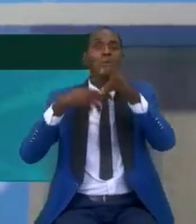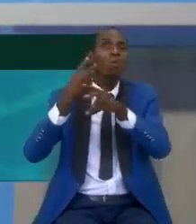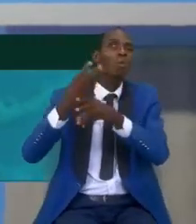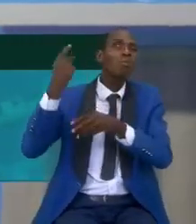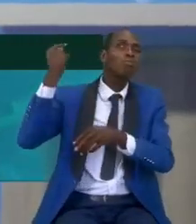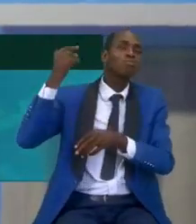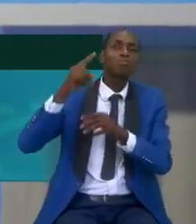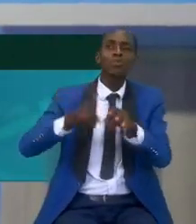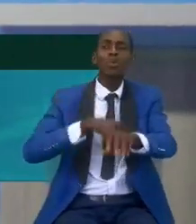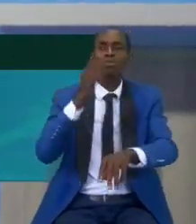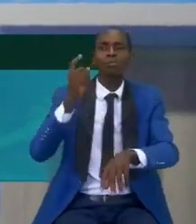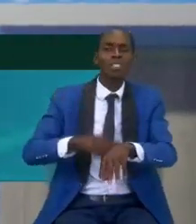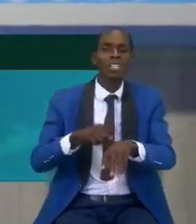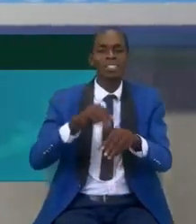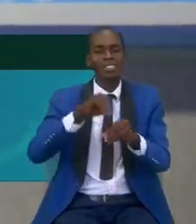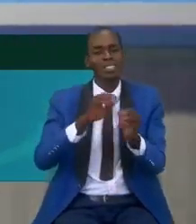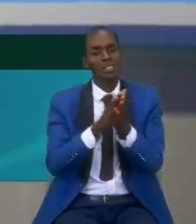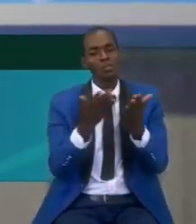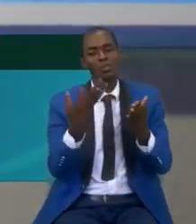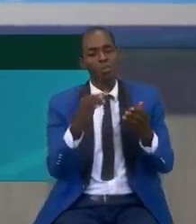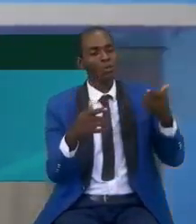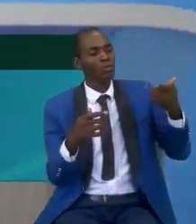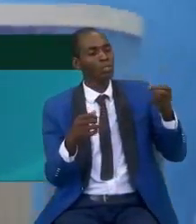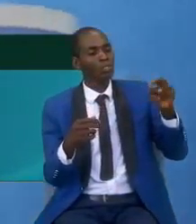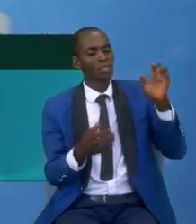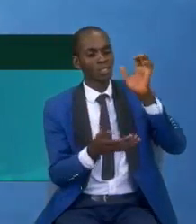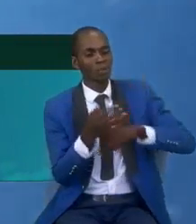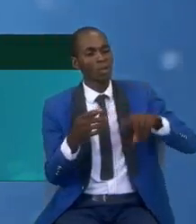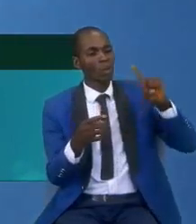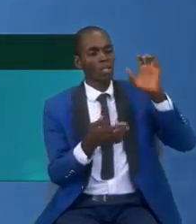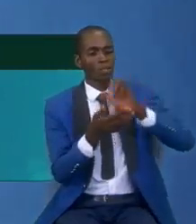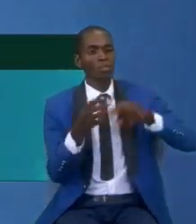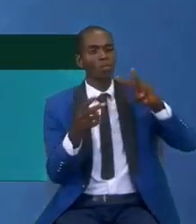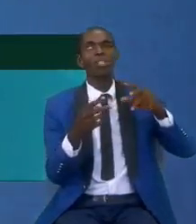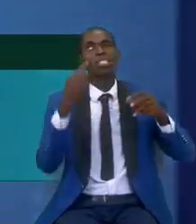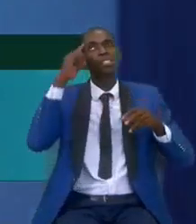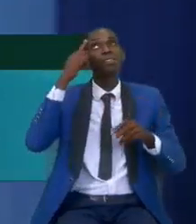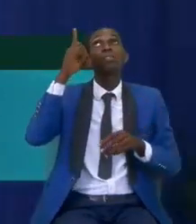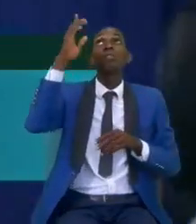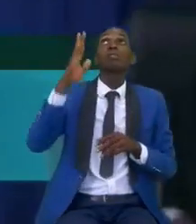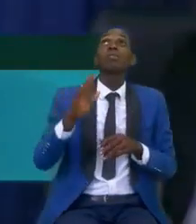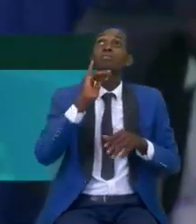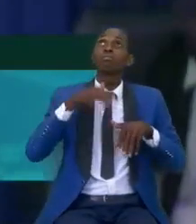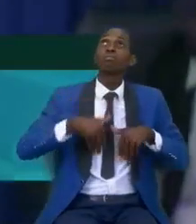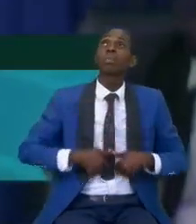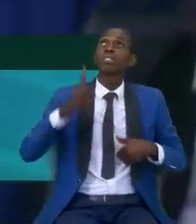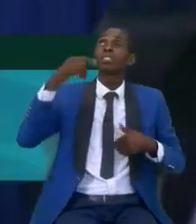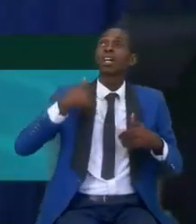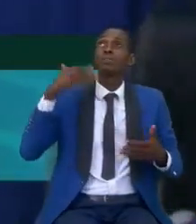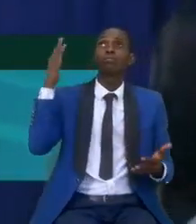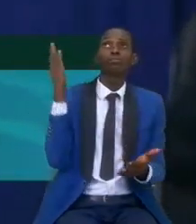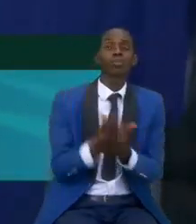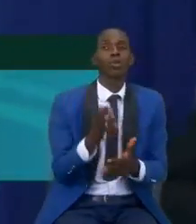the Father, the Heavenly Father, has stopped walking. Those people, they do not read the